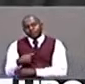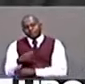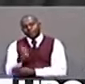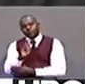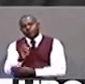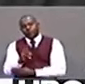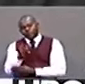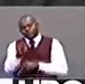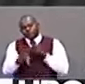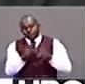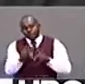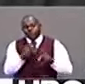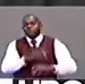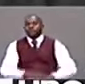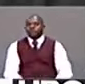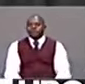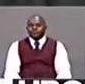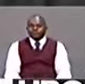supervising these people?